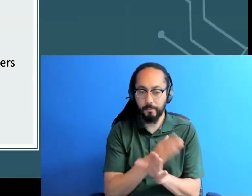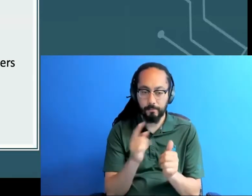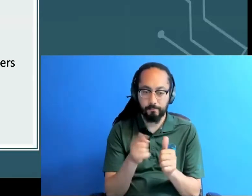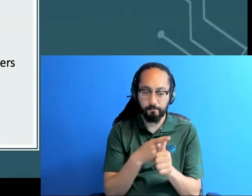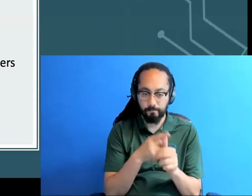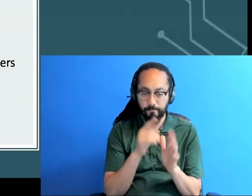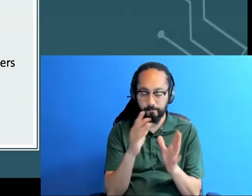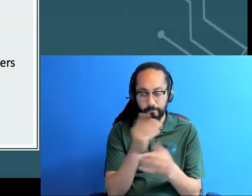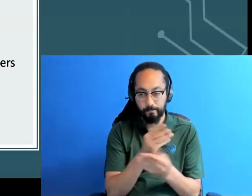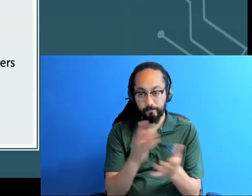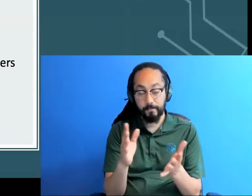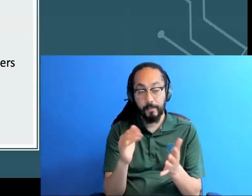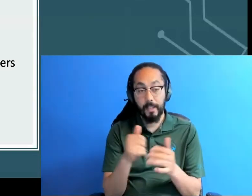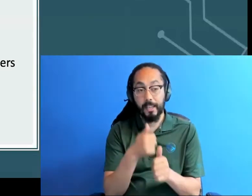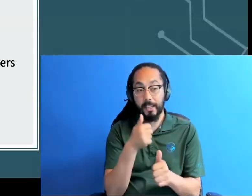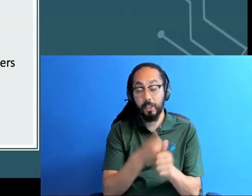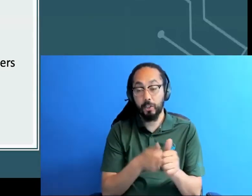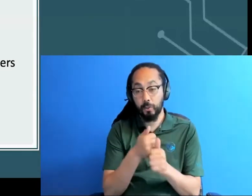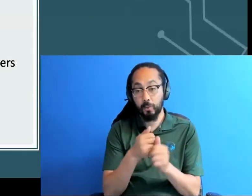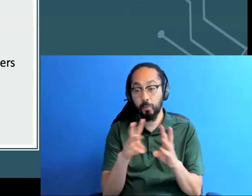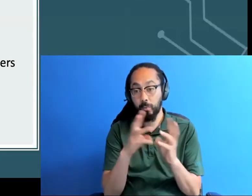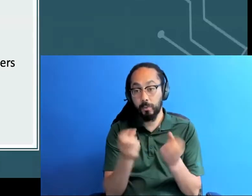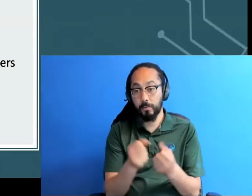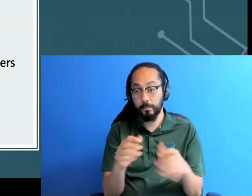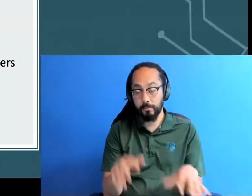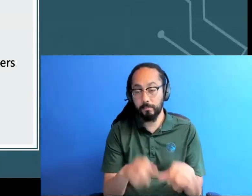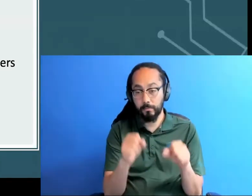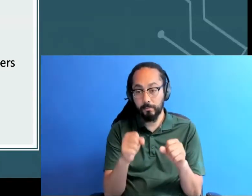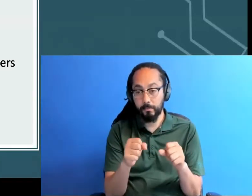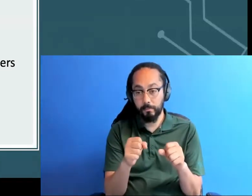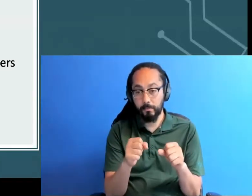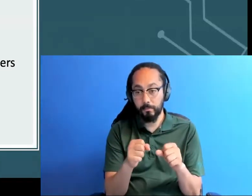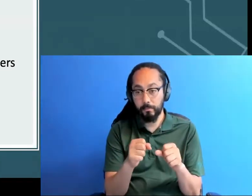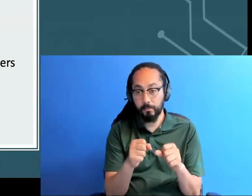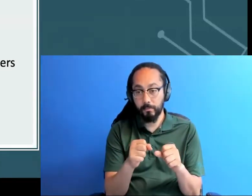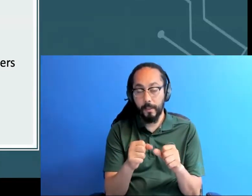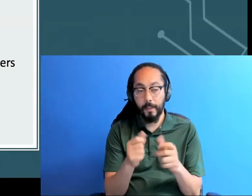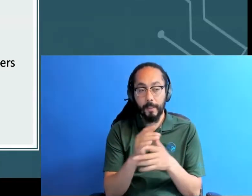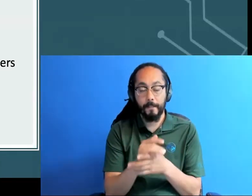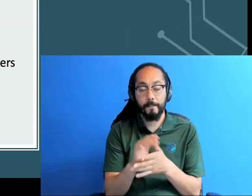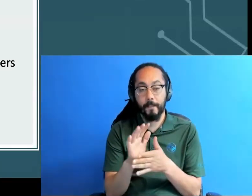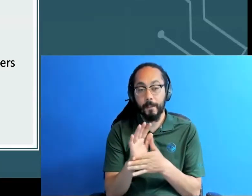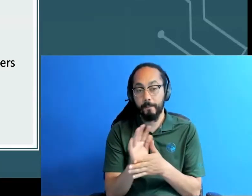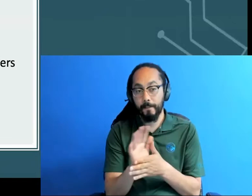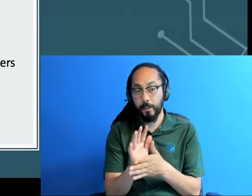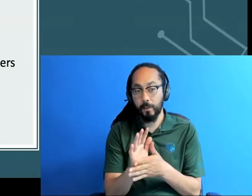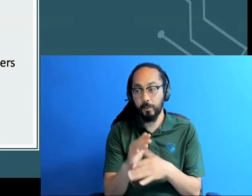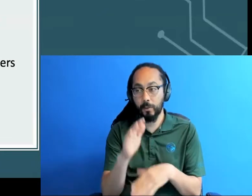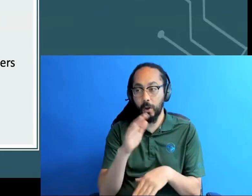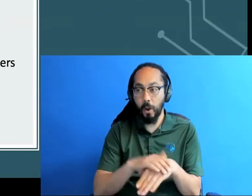these workshops, the videos are on the CPAMO website.